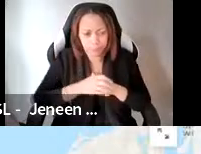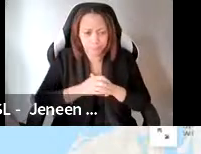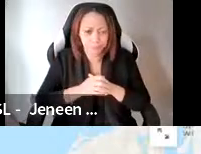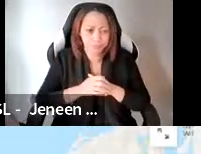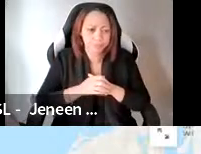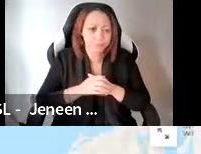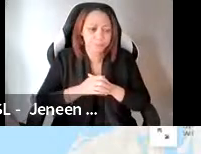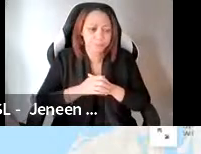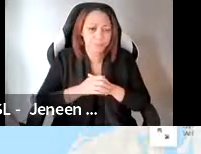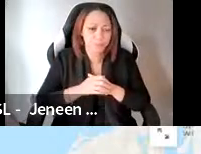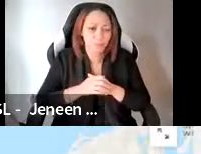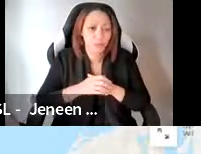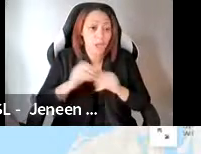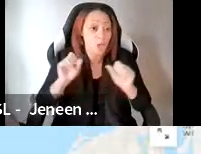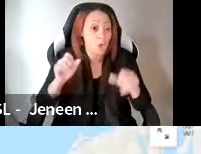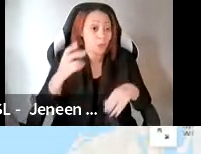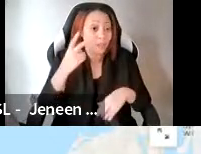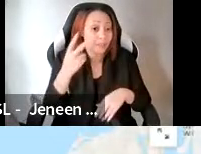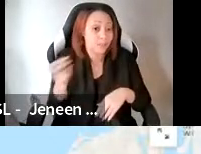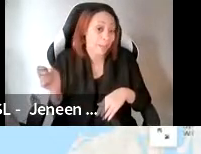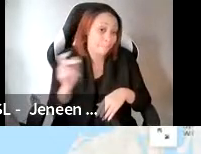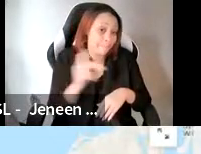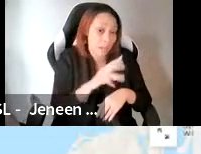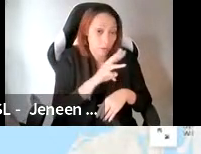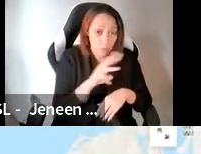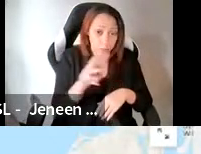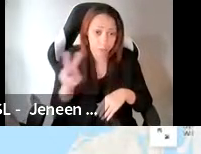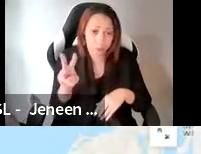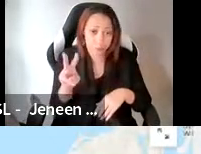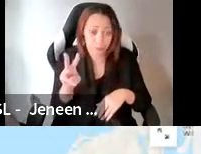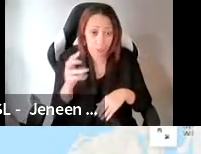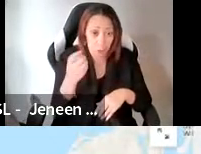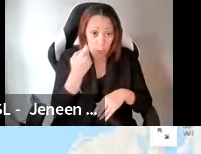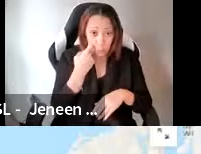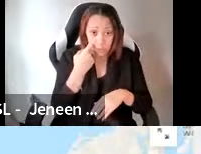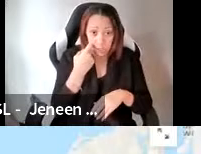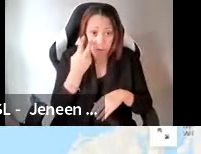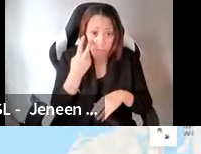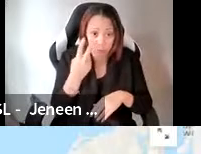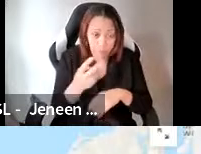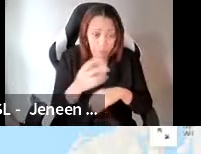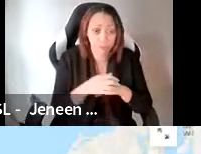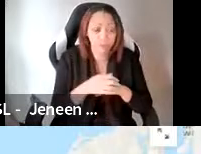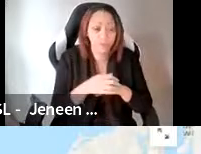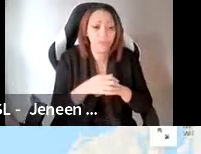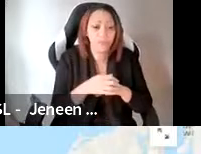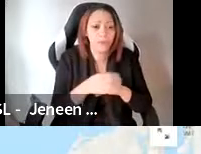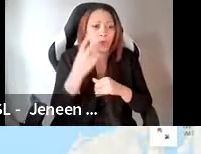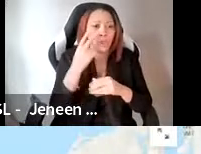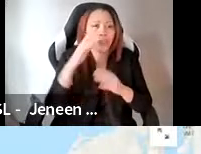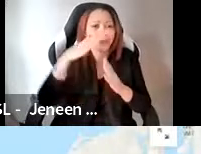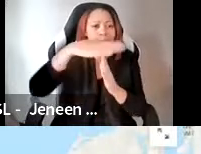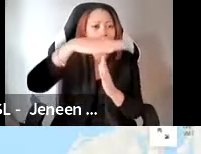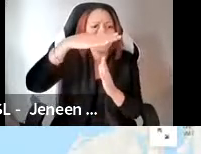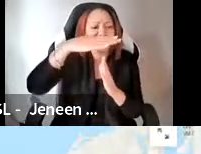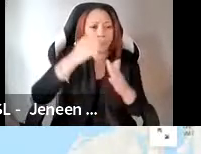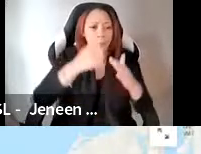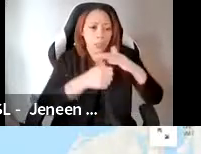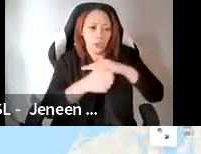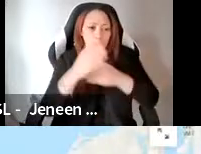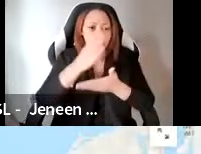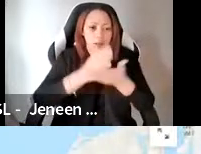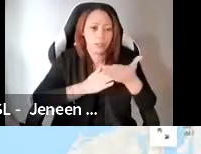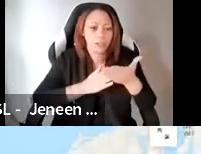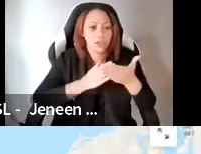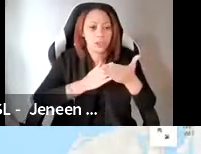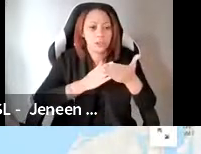So you can see here that I'm back on that website that Sarit was showing you earlier. If you look at the top, I'm under the section called